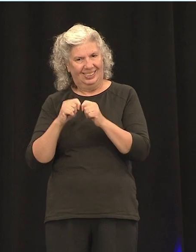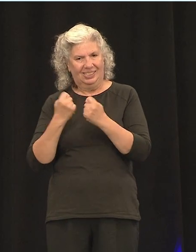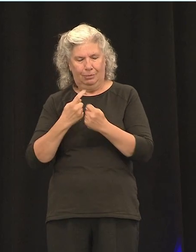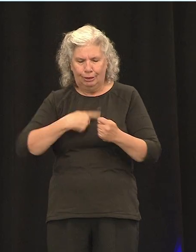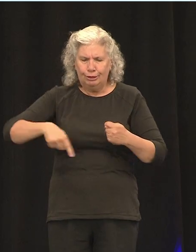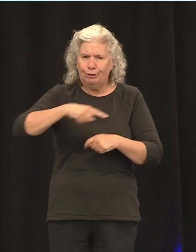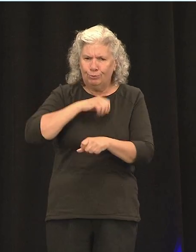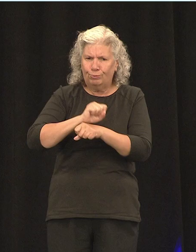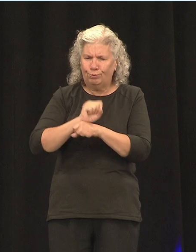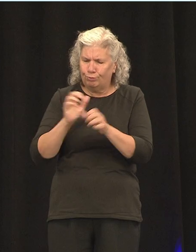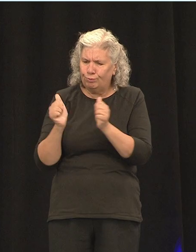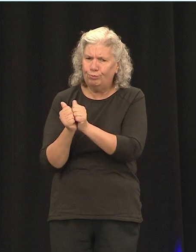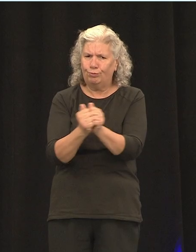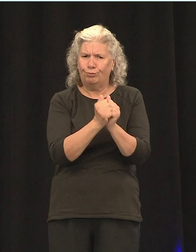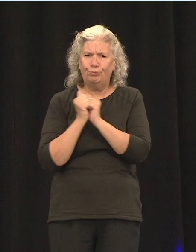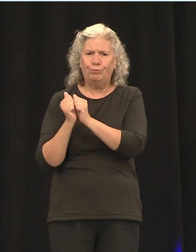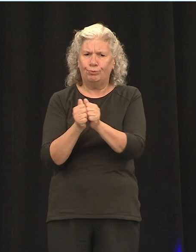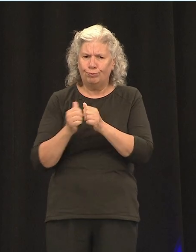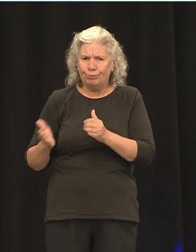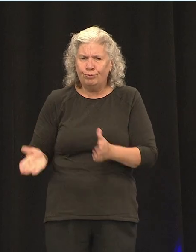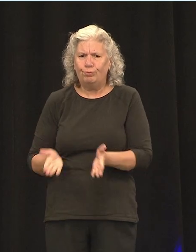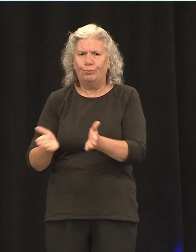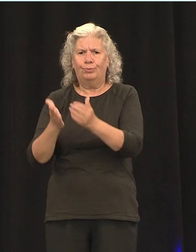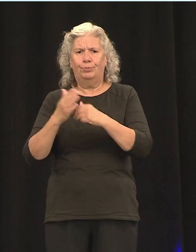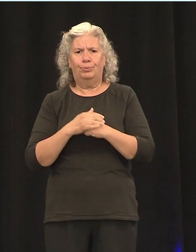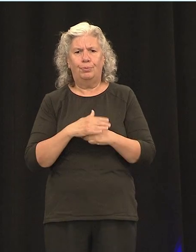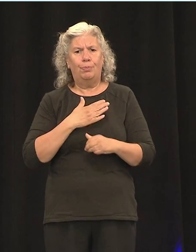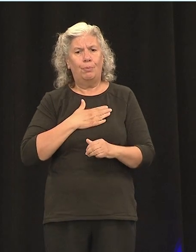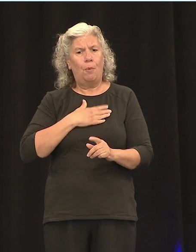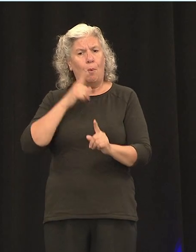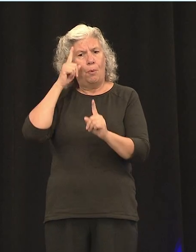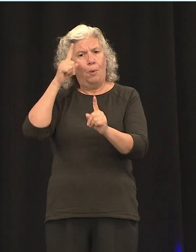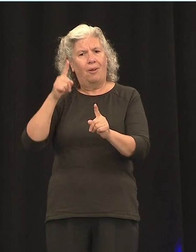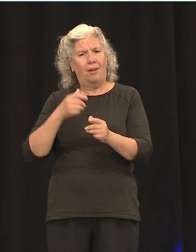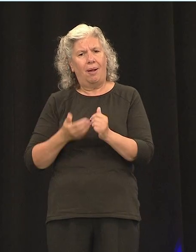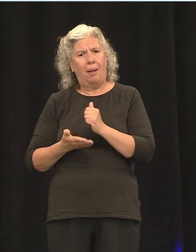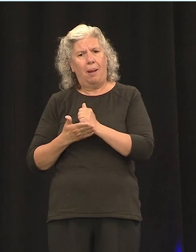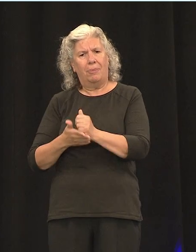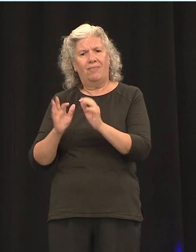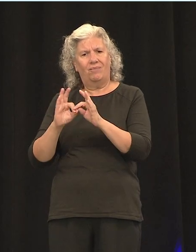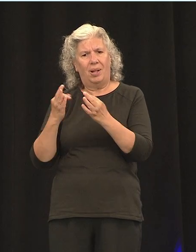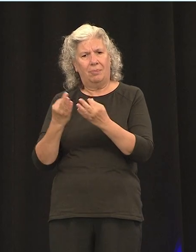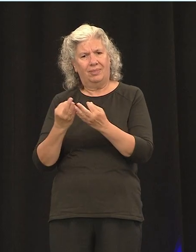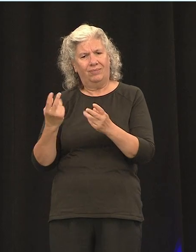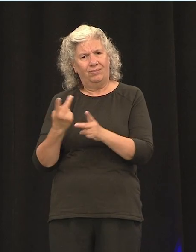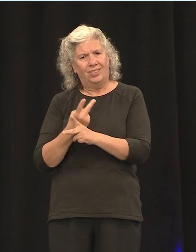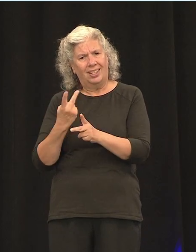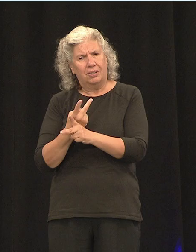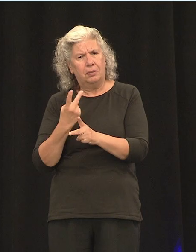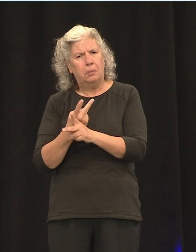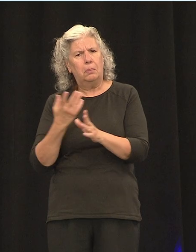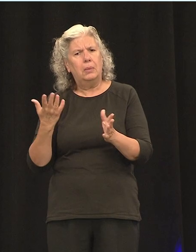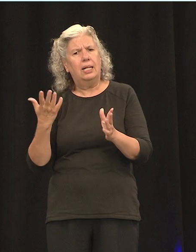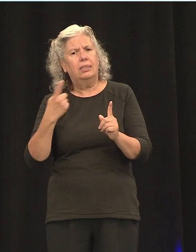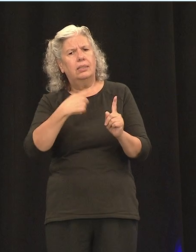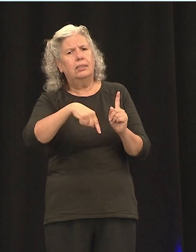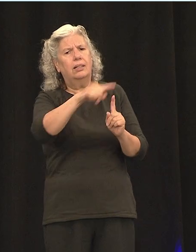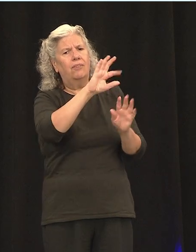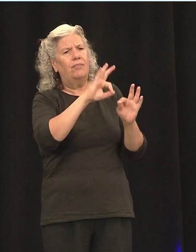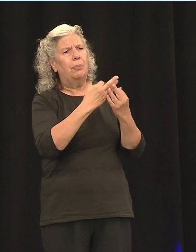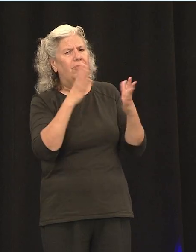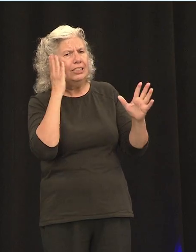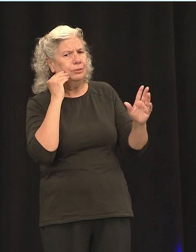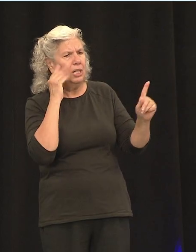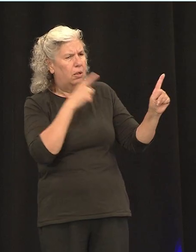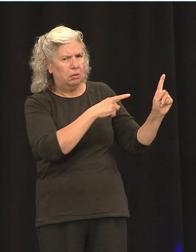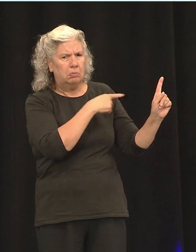to figure out how to help families identify the challenges that other families have experienced so that we really can build those relationships with school